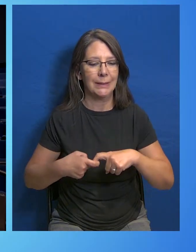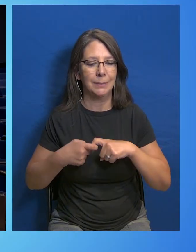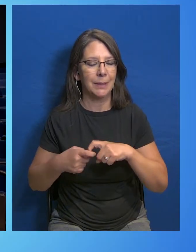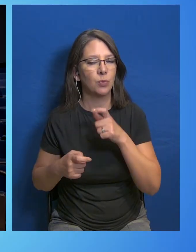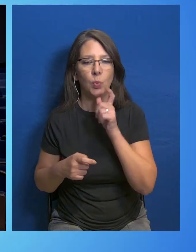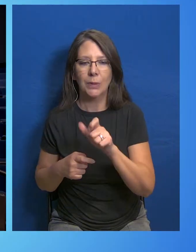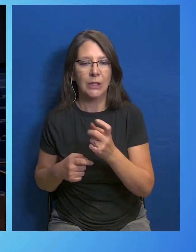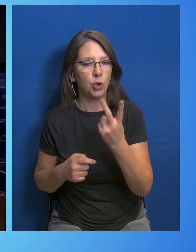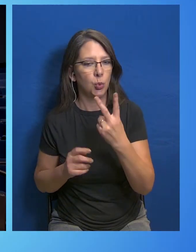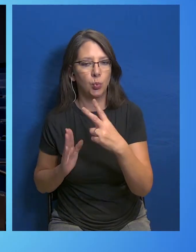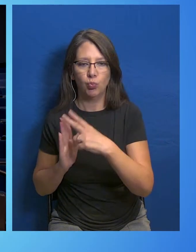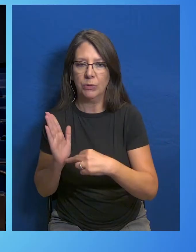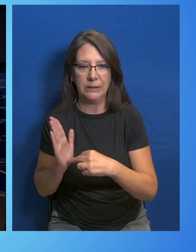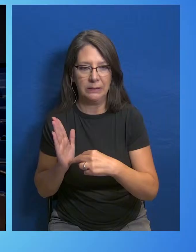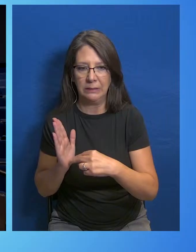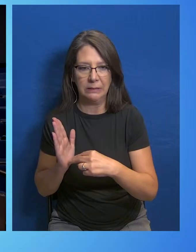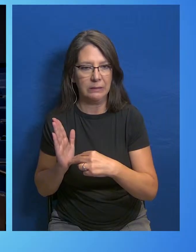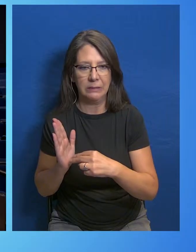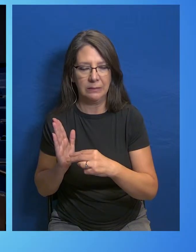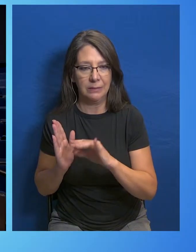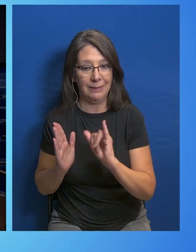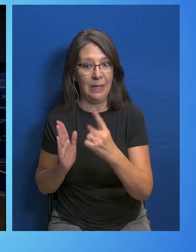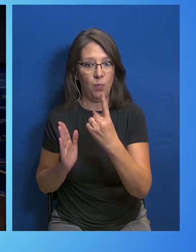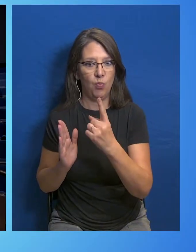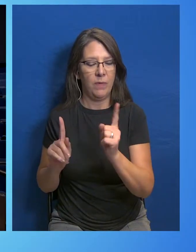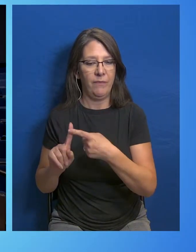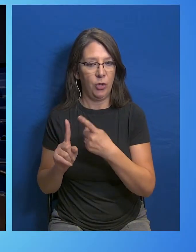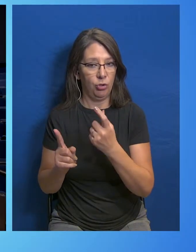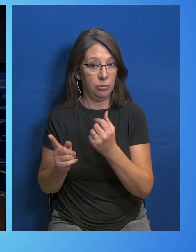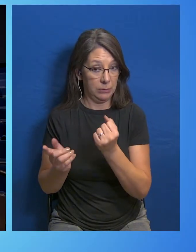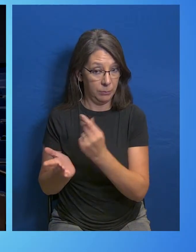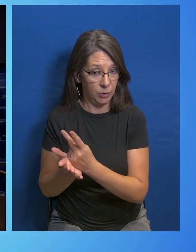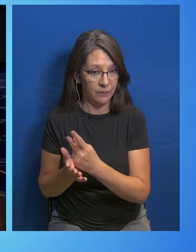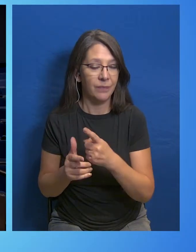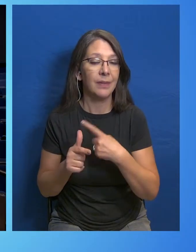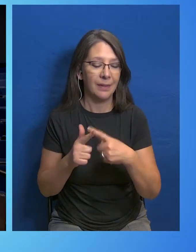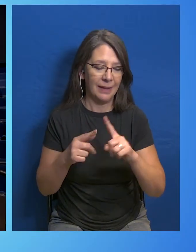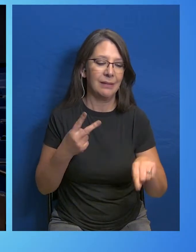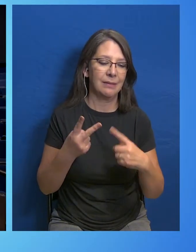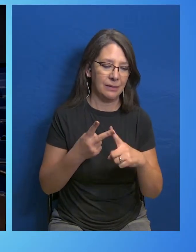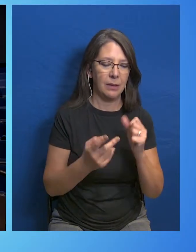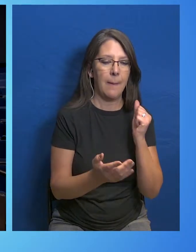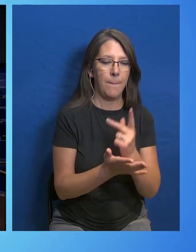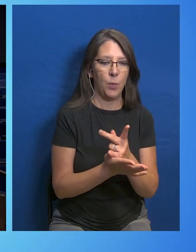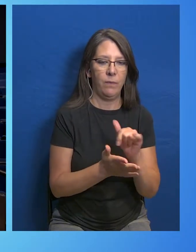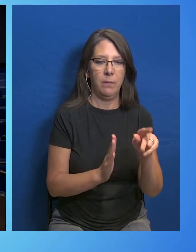And then do a motion to approve the policy.